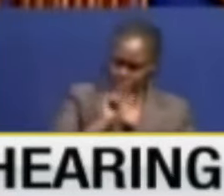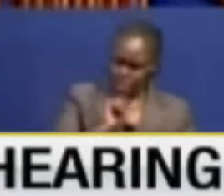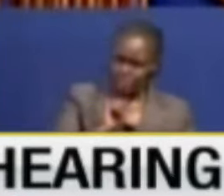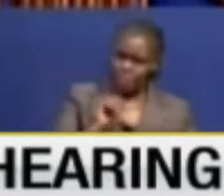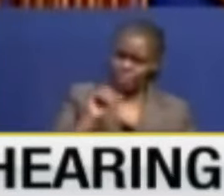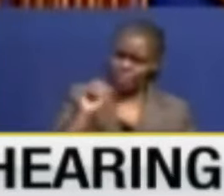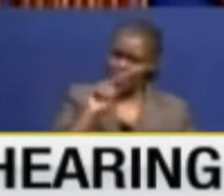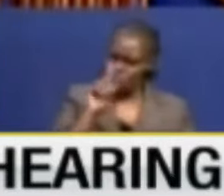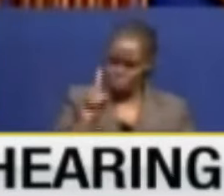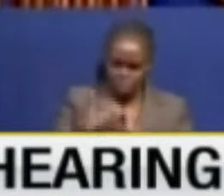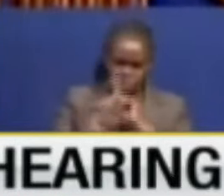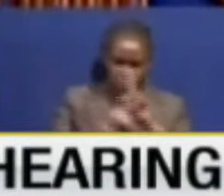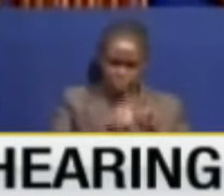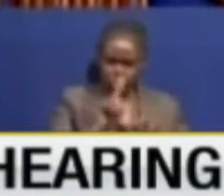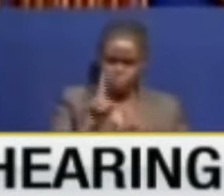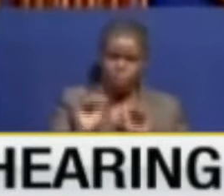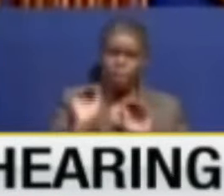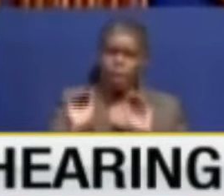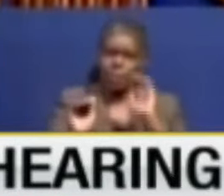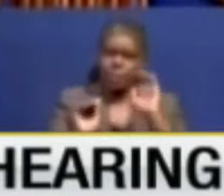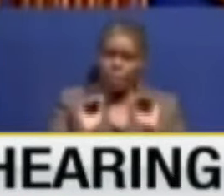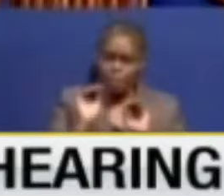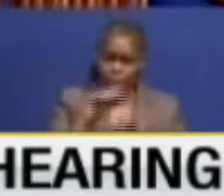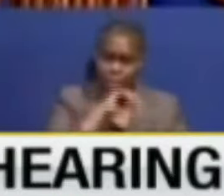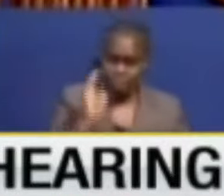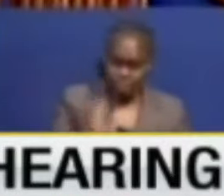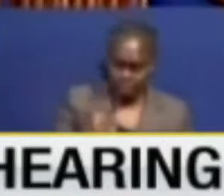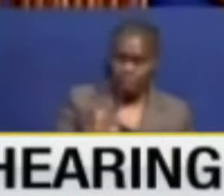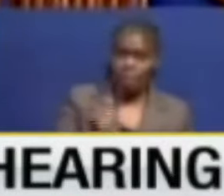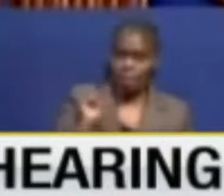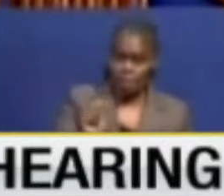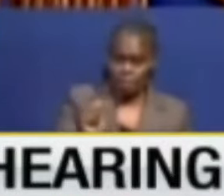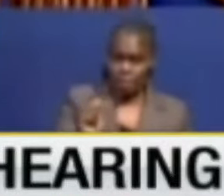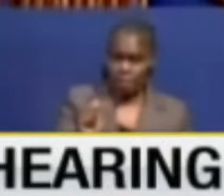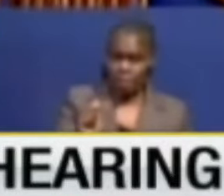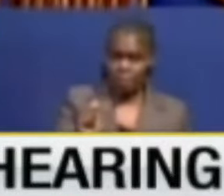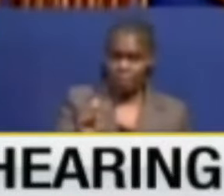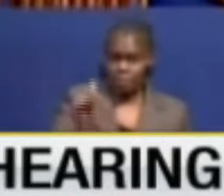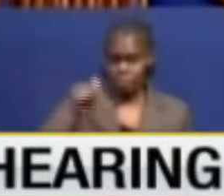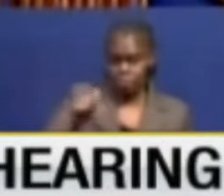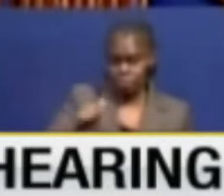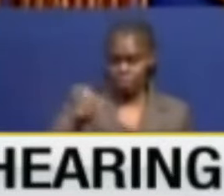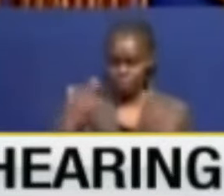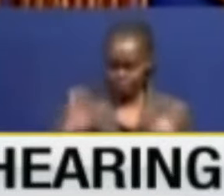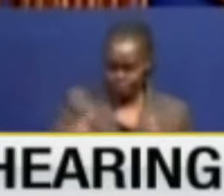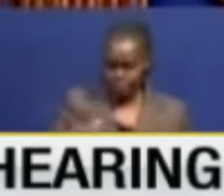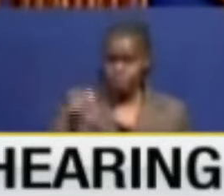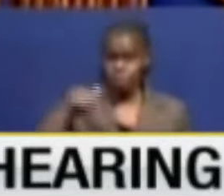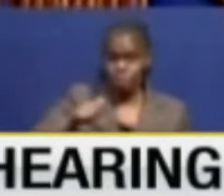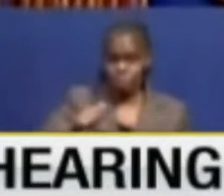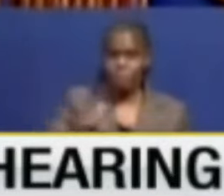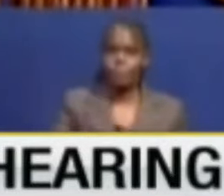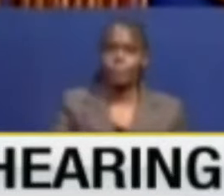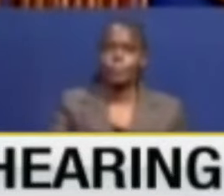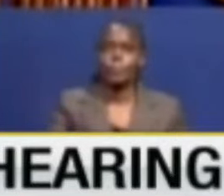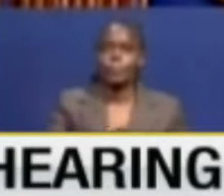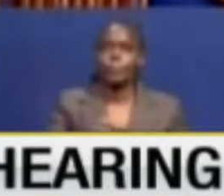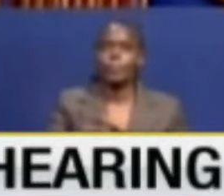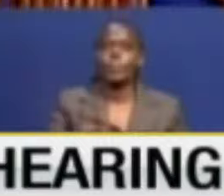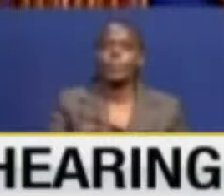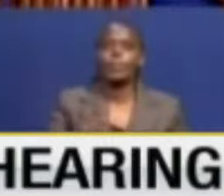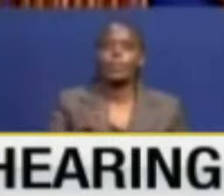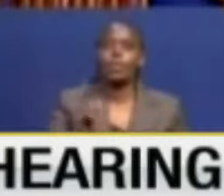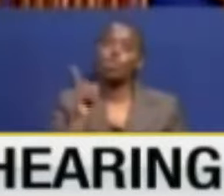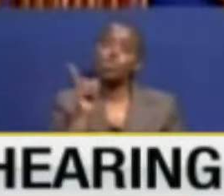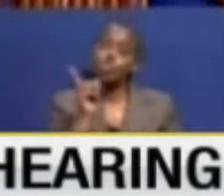seek clarification from the County Assembly. This should take us up to the end of today's sitting. The sitting